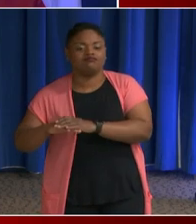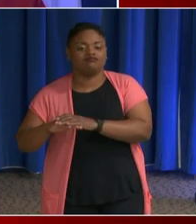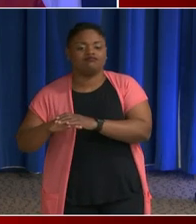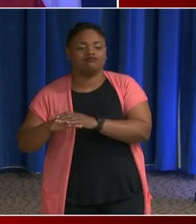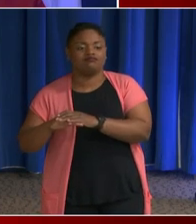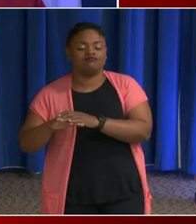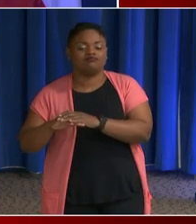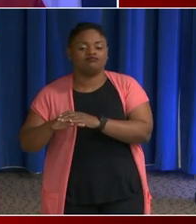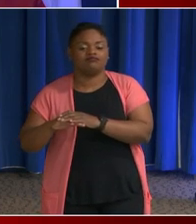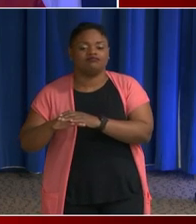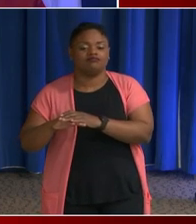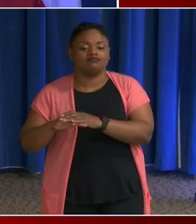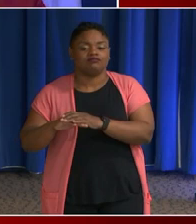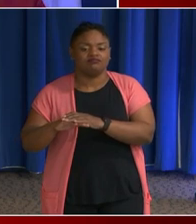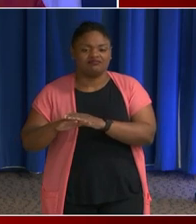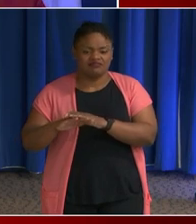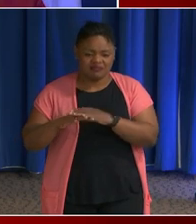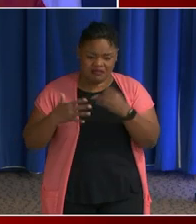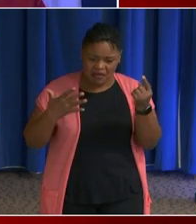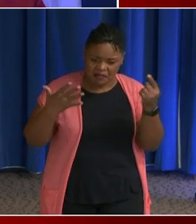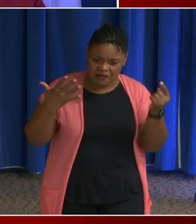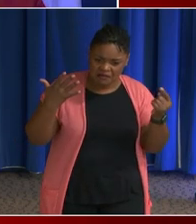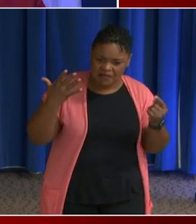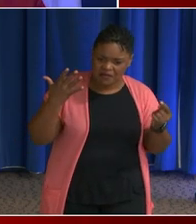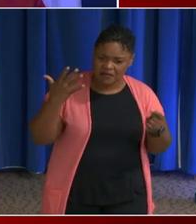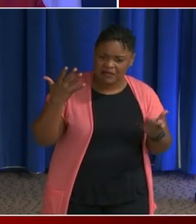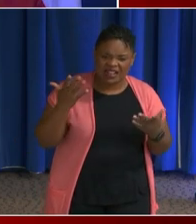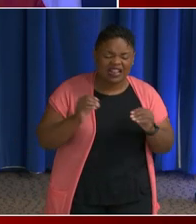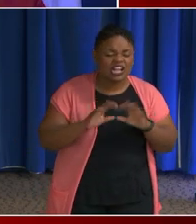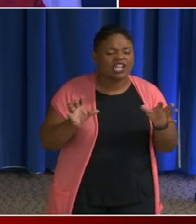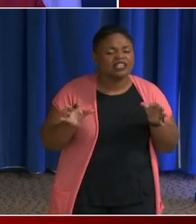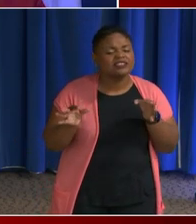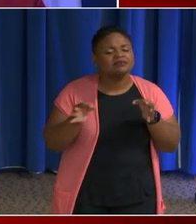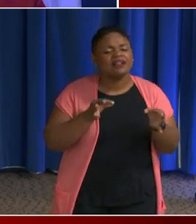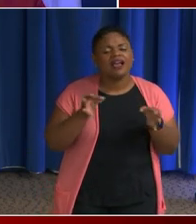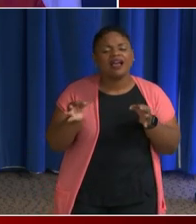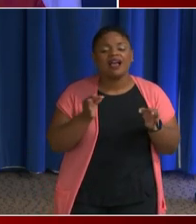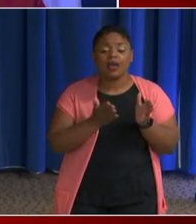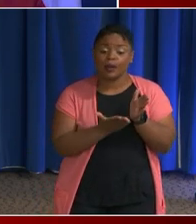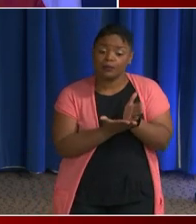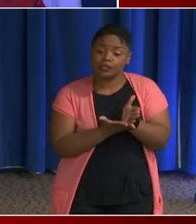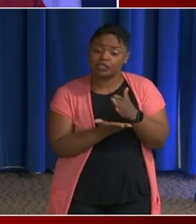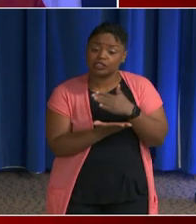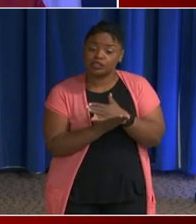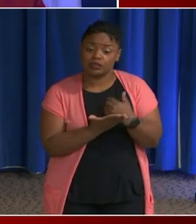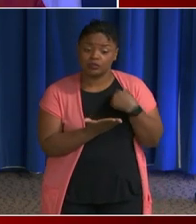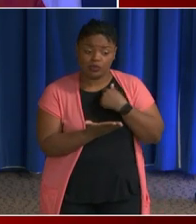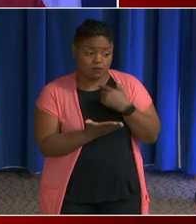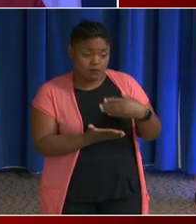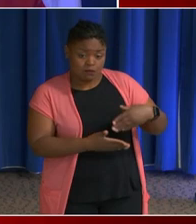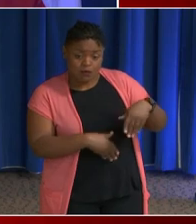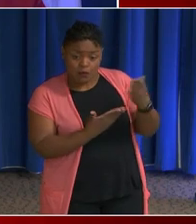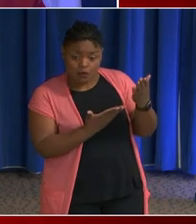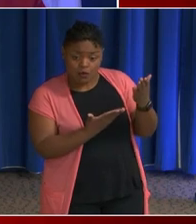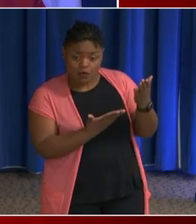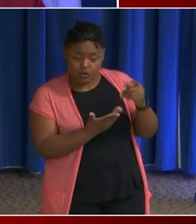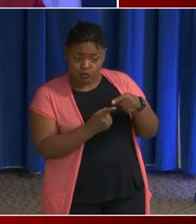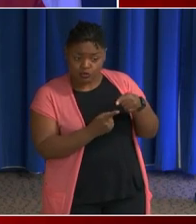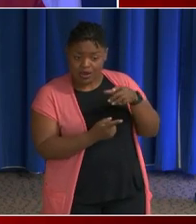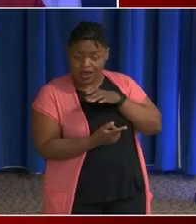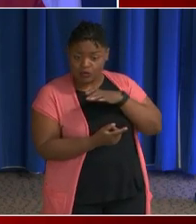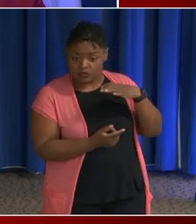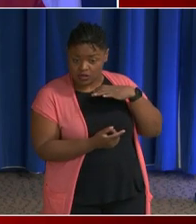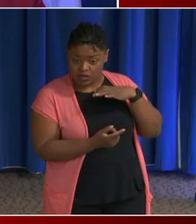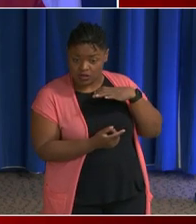So I just want to be very clear that the budgets that we have sent to the council over